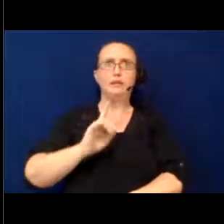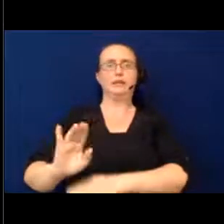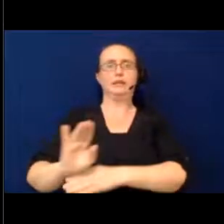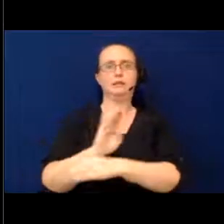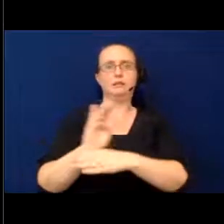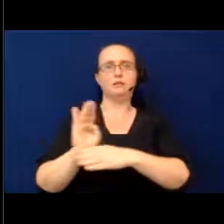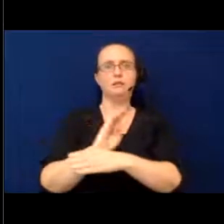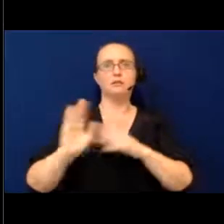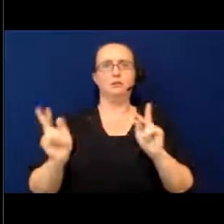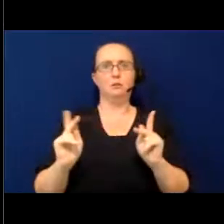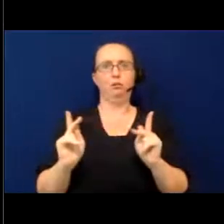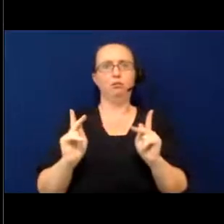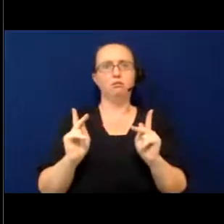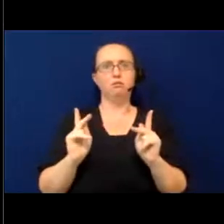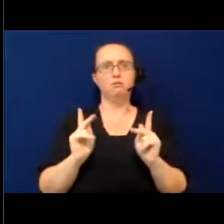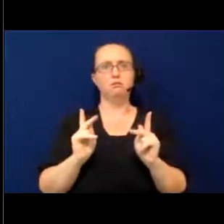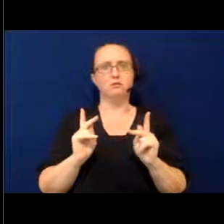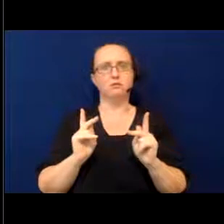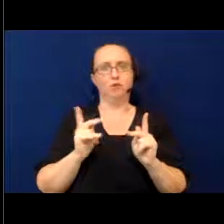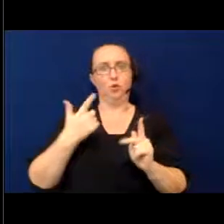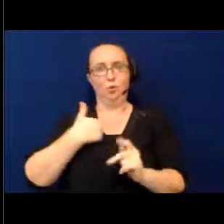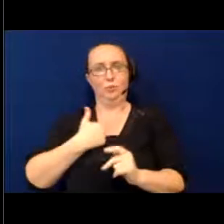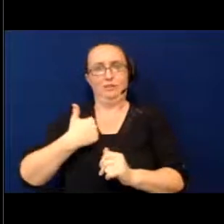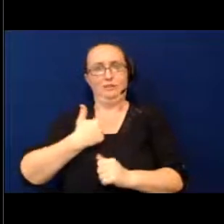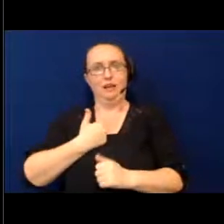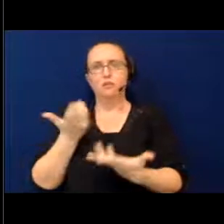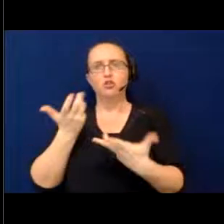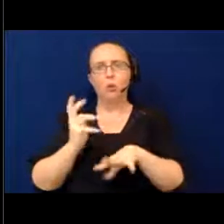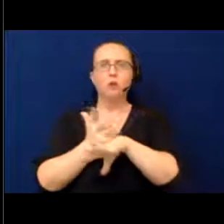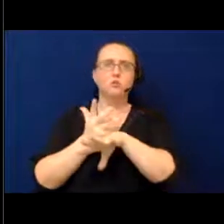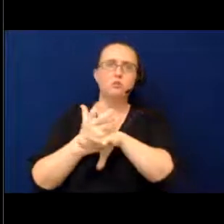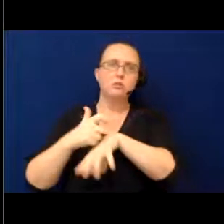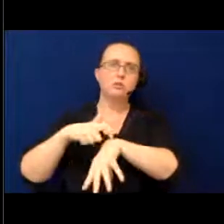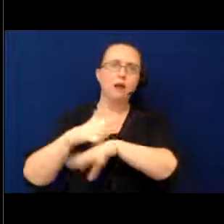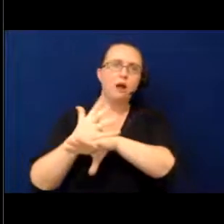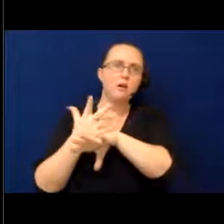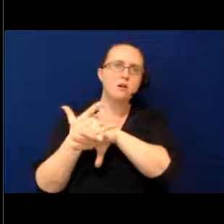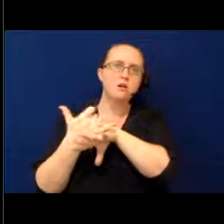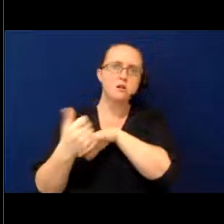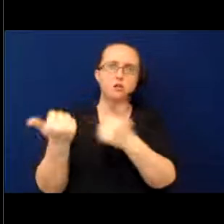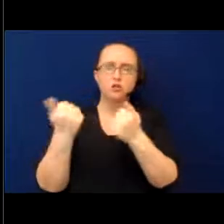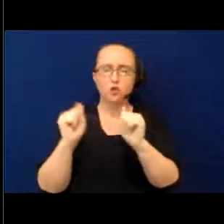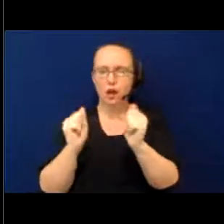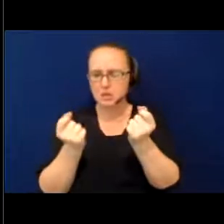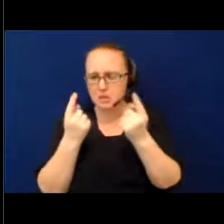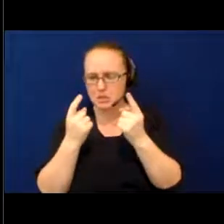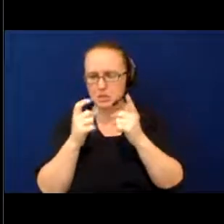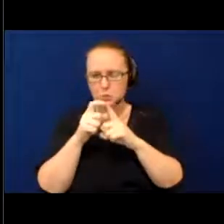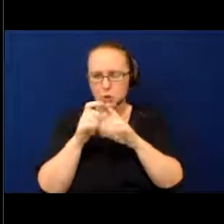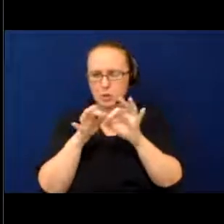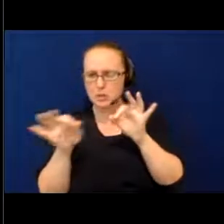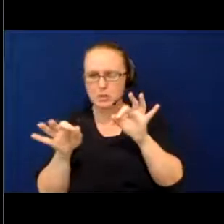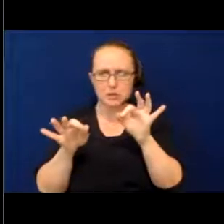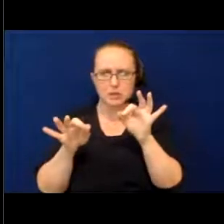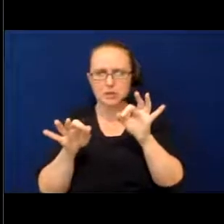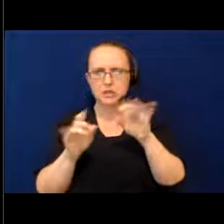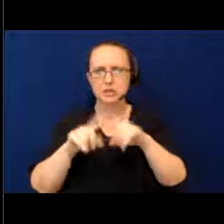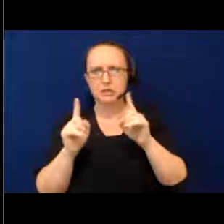And we personally don't want to waste a whole lot of time trying to translate wordy or difficult